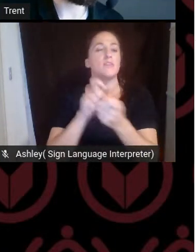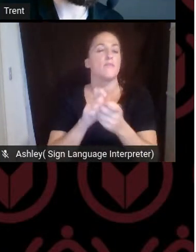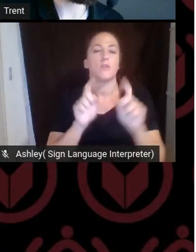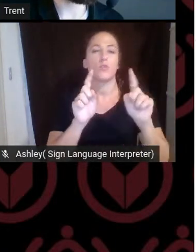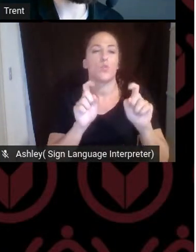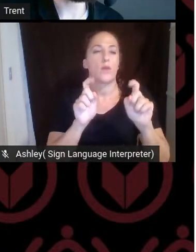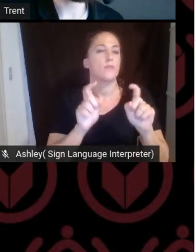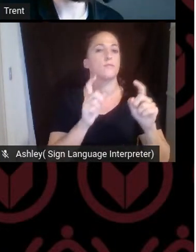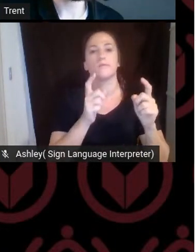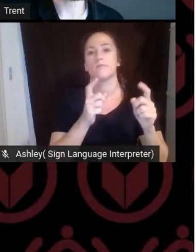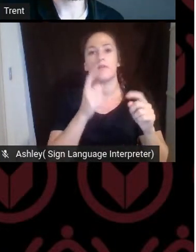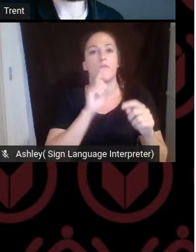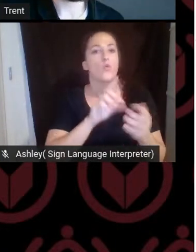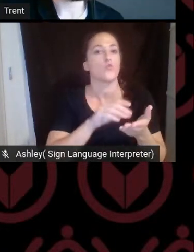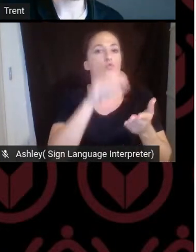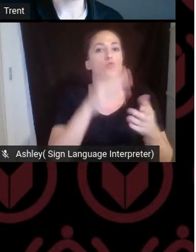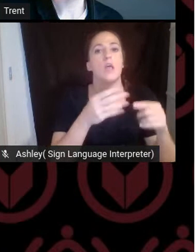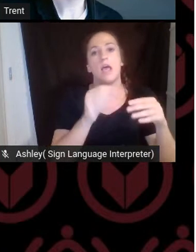a separate folder.